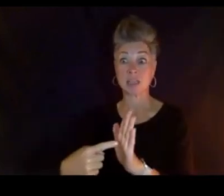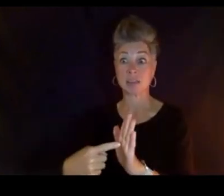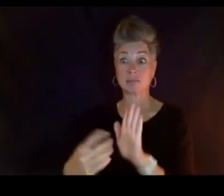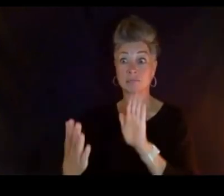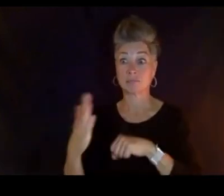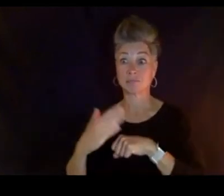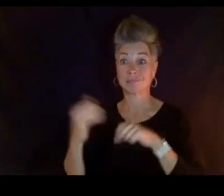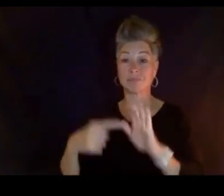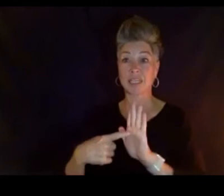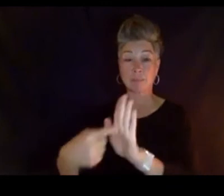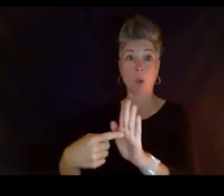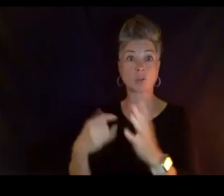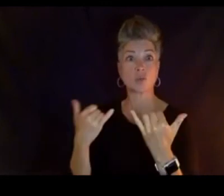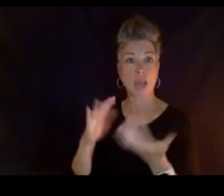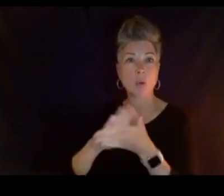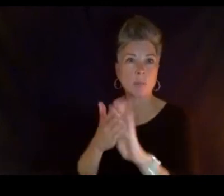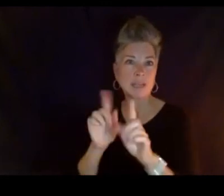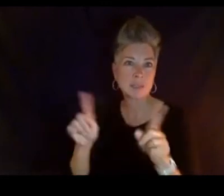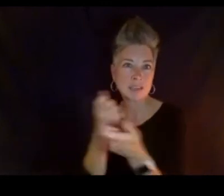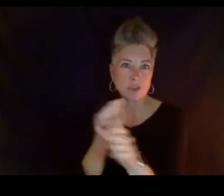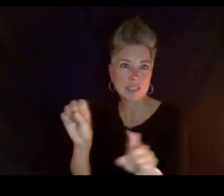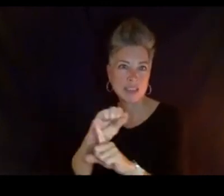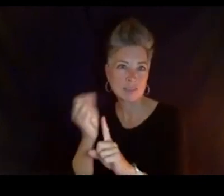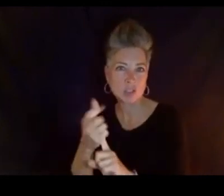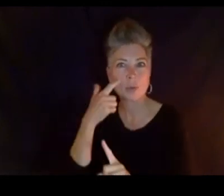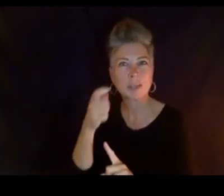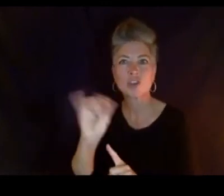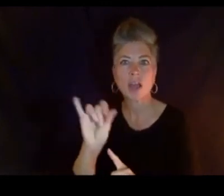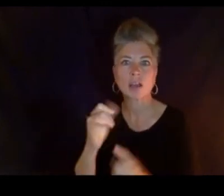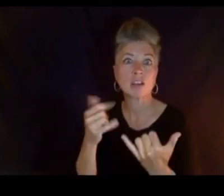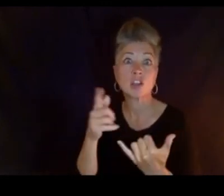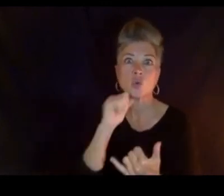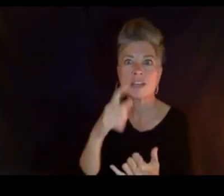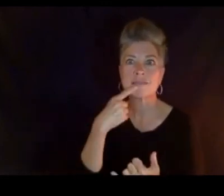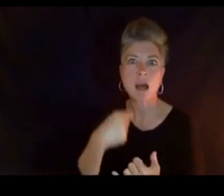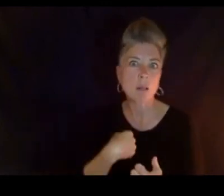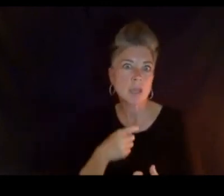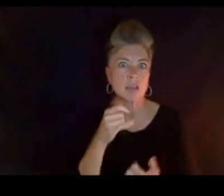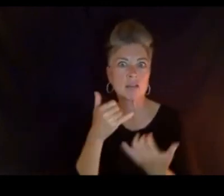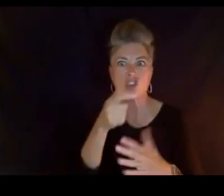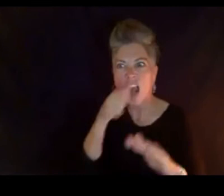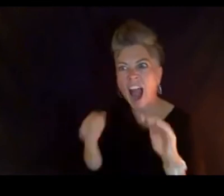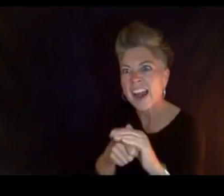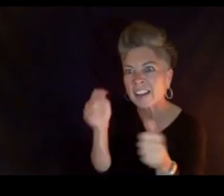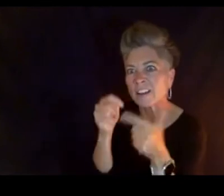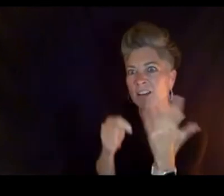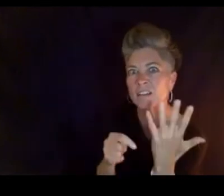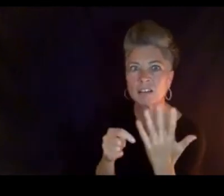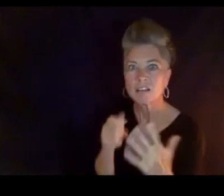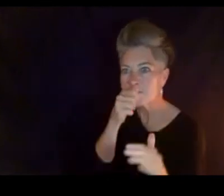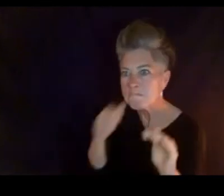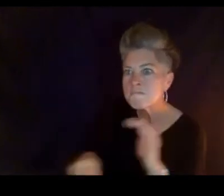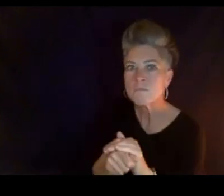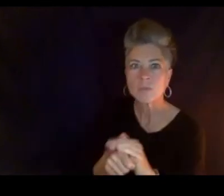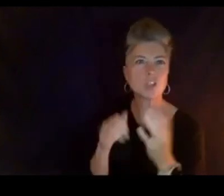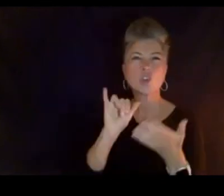you. Because a lot of times people feel like, oh, you didn't tell them, or you were hiding things and stuff like that. So that the whole word passability has to be